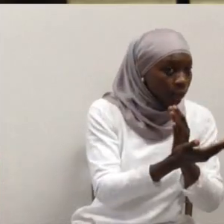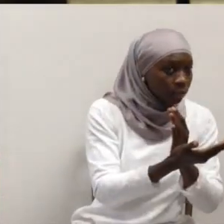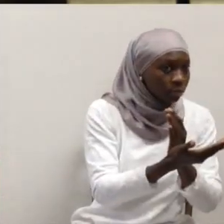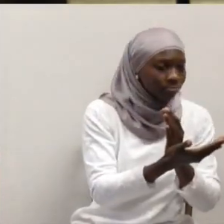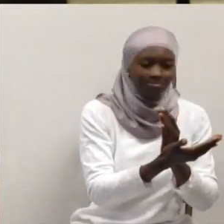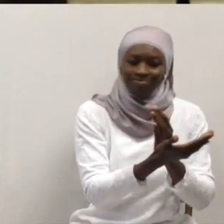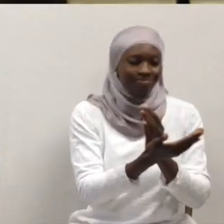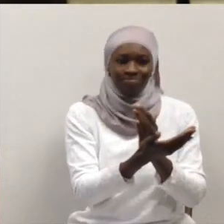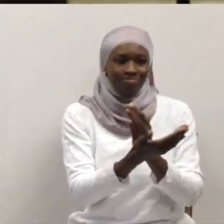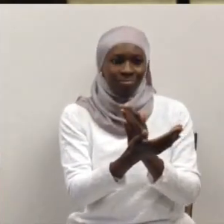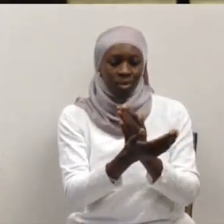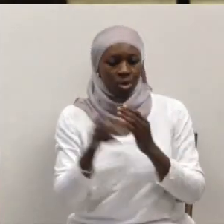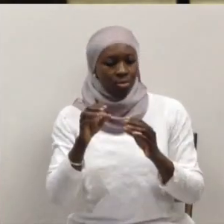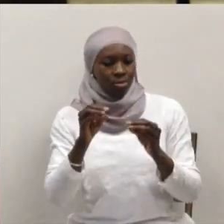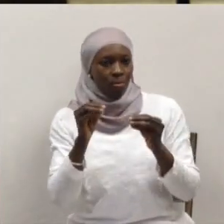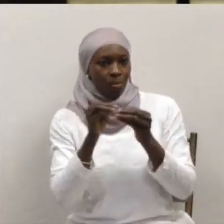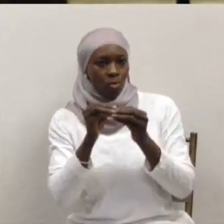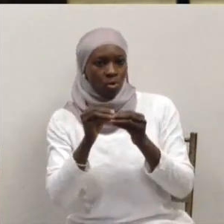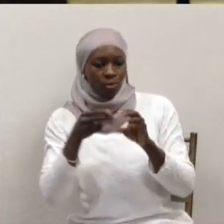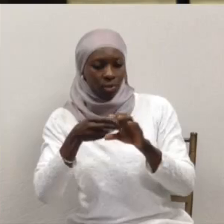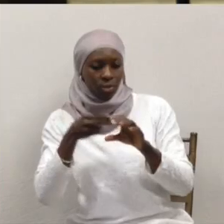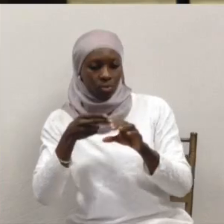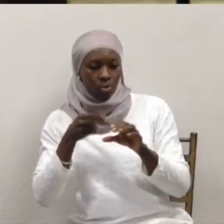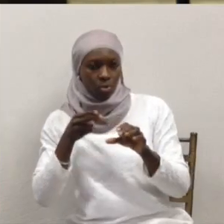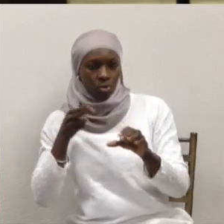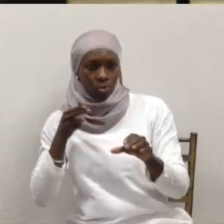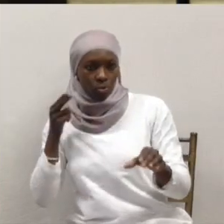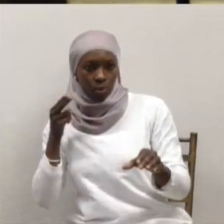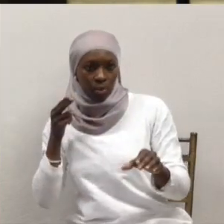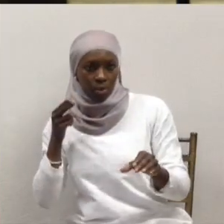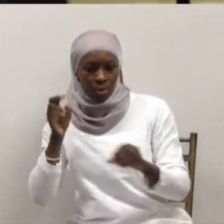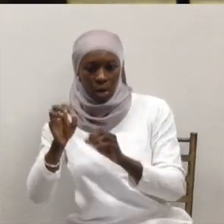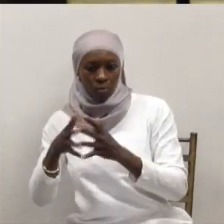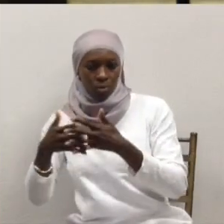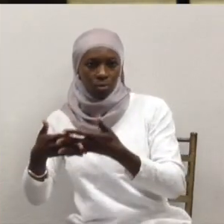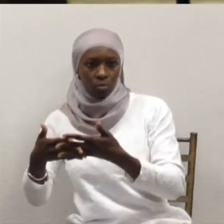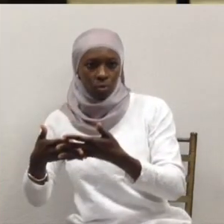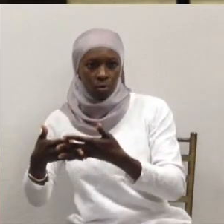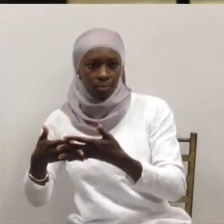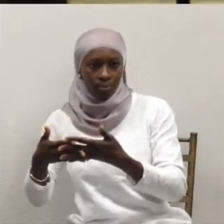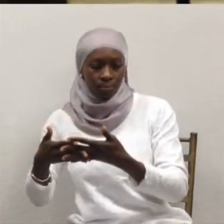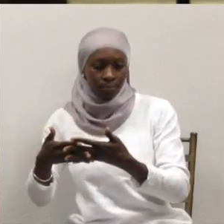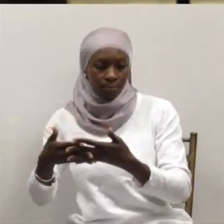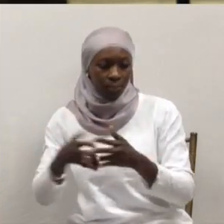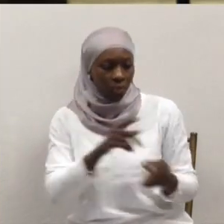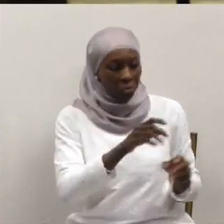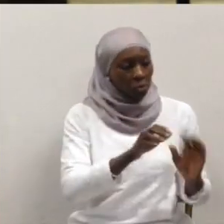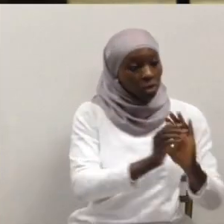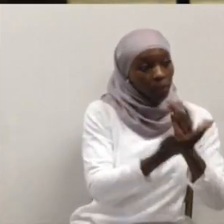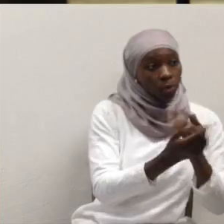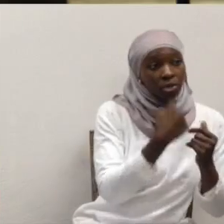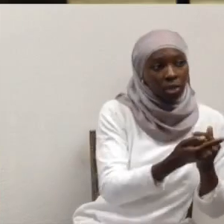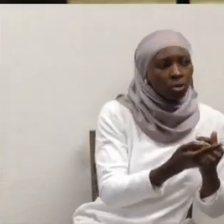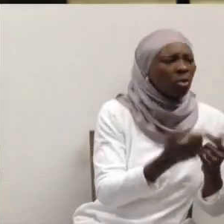start saying, "Ya akhi, this is going nowhere. Until when are you going to keep standing? You are wasting your effort